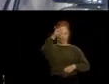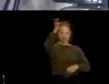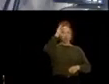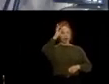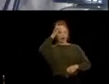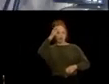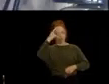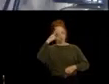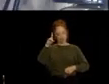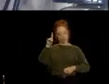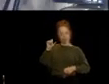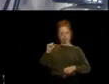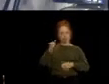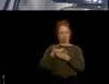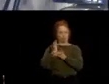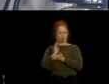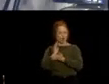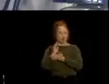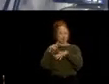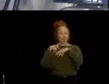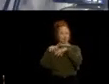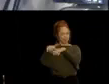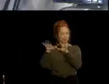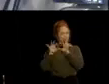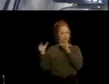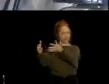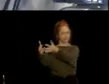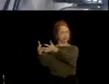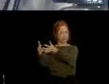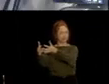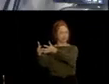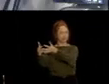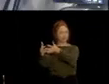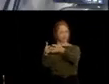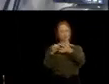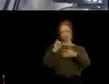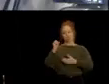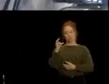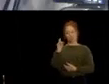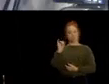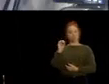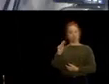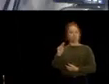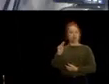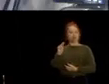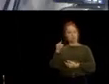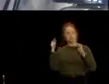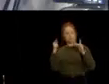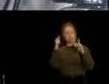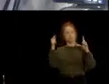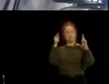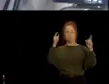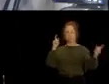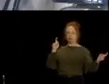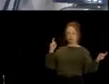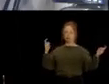movement. Through the end of his life, Justin Dart remained dedicated to his vision of a revolution of